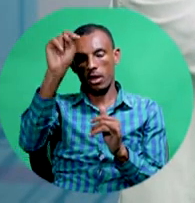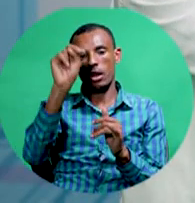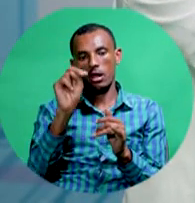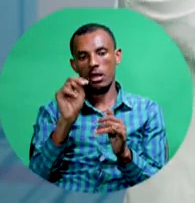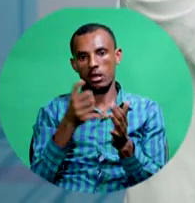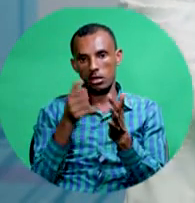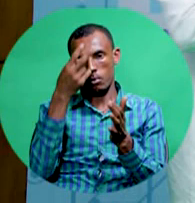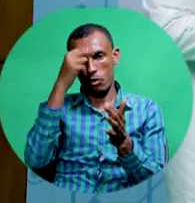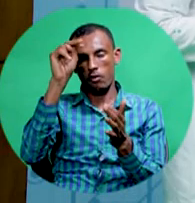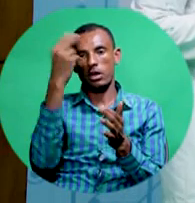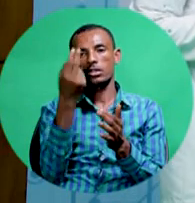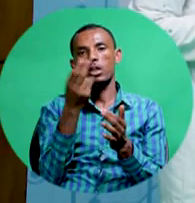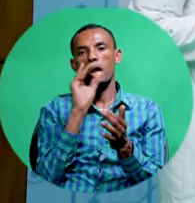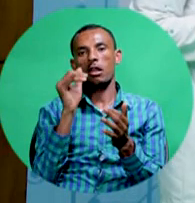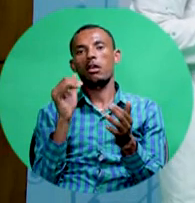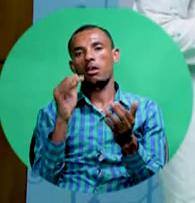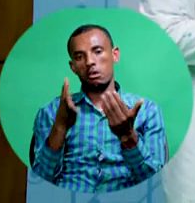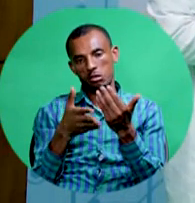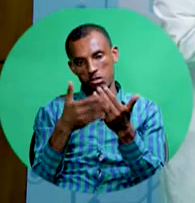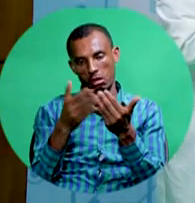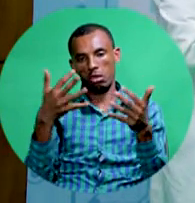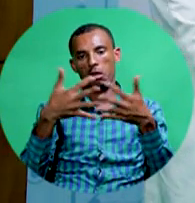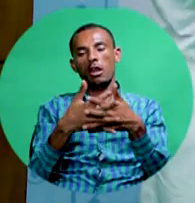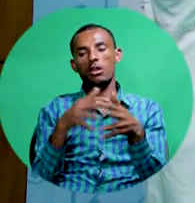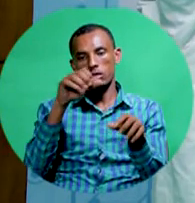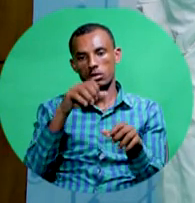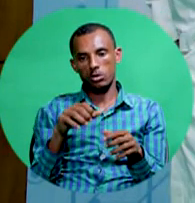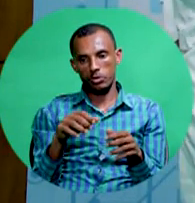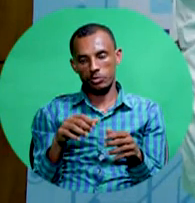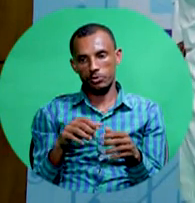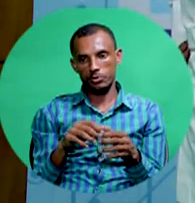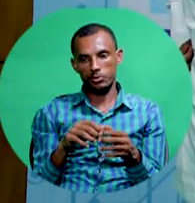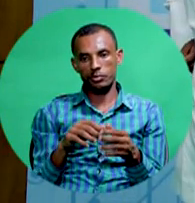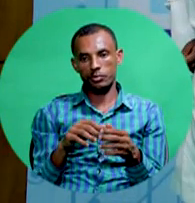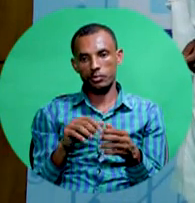function and it can be easily integrable so to do that